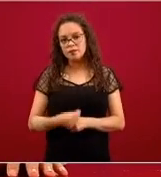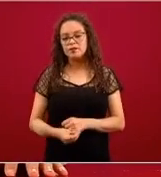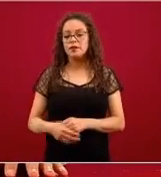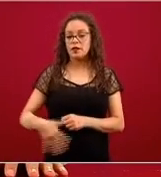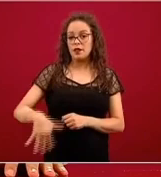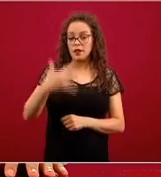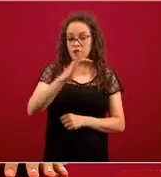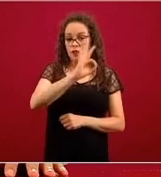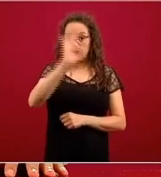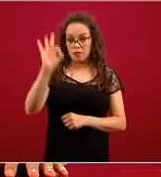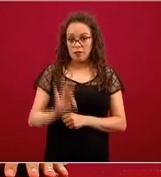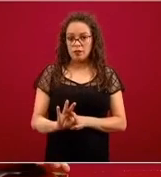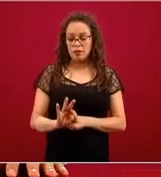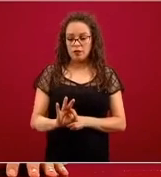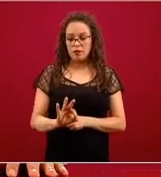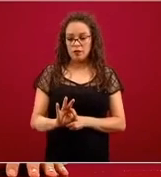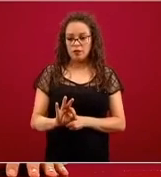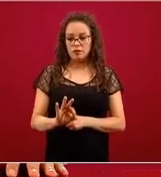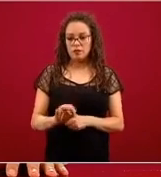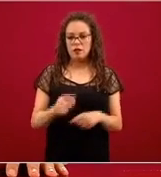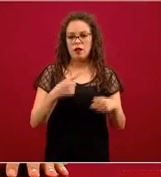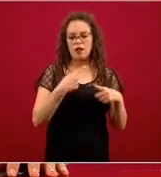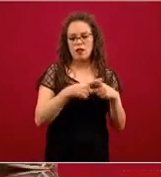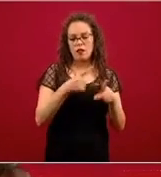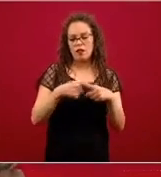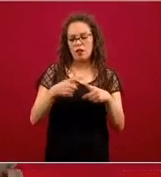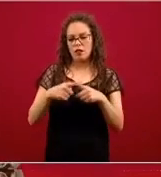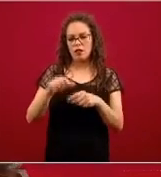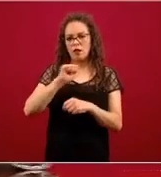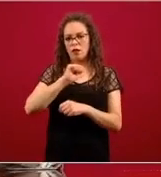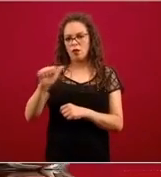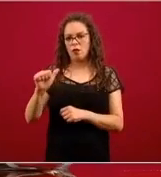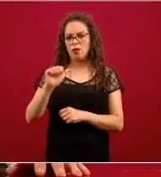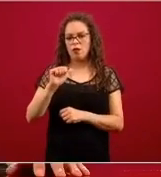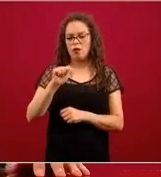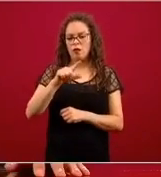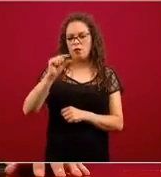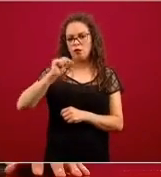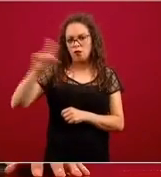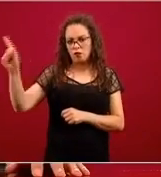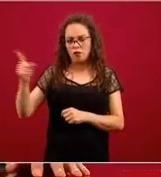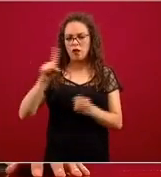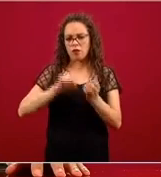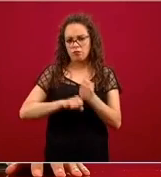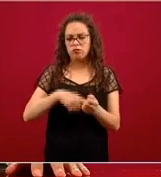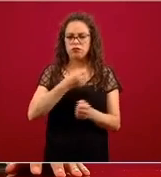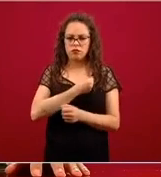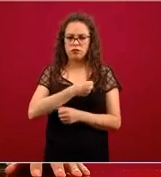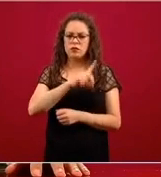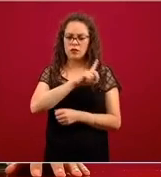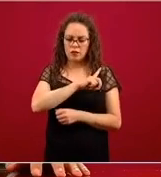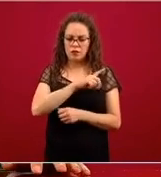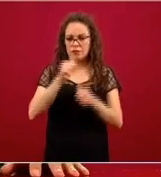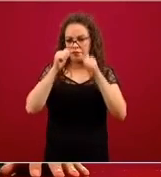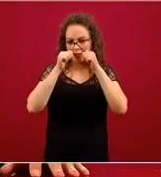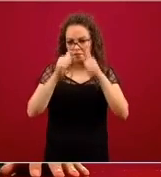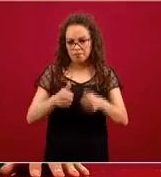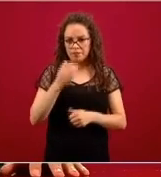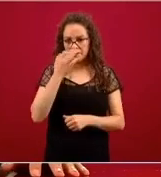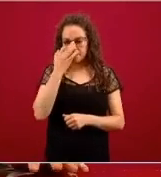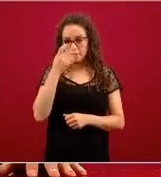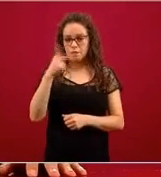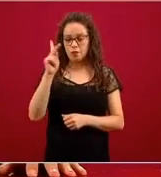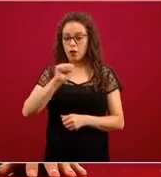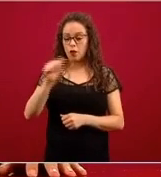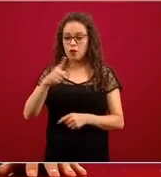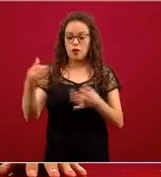and 5% nurses, 15% from other health professions, and